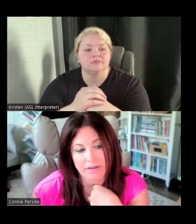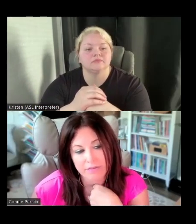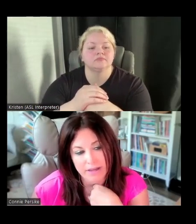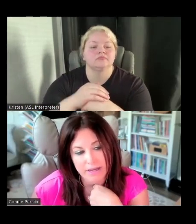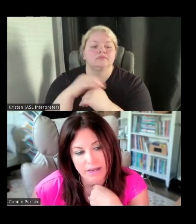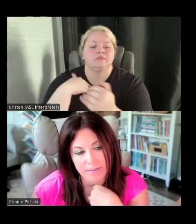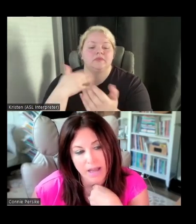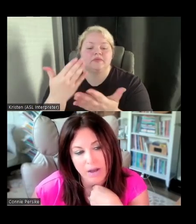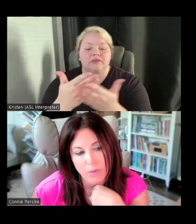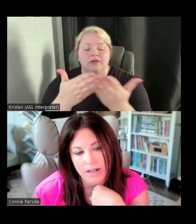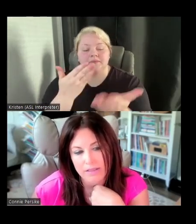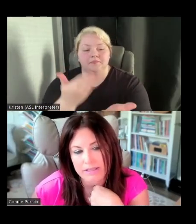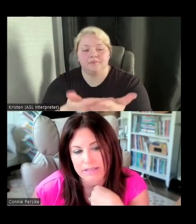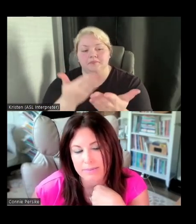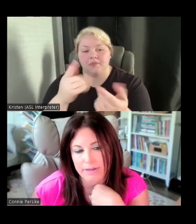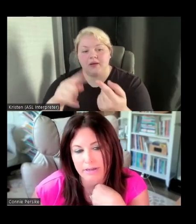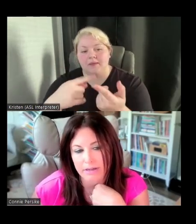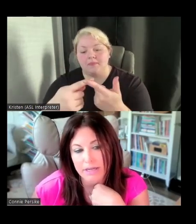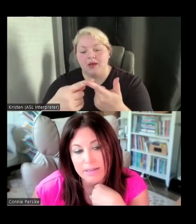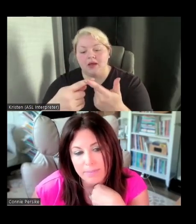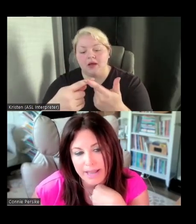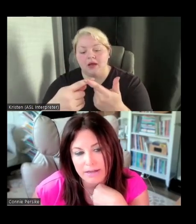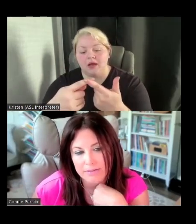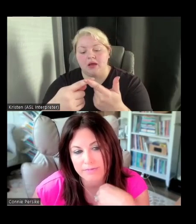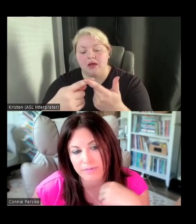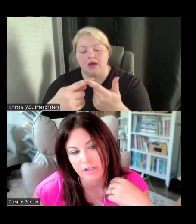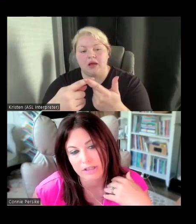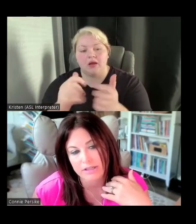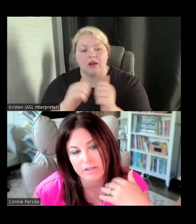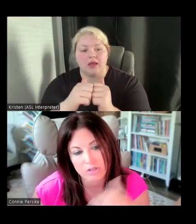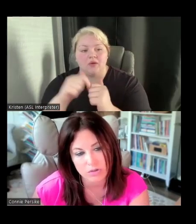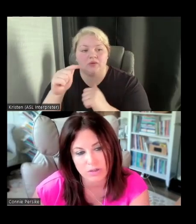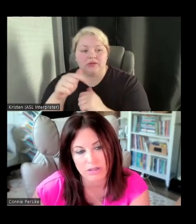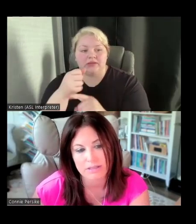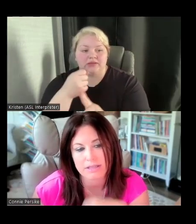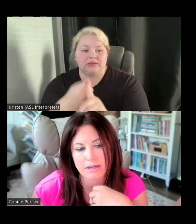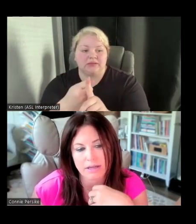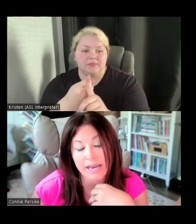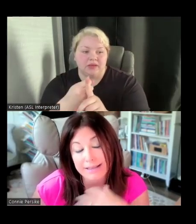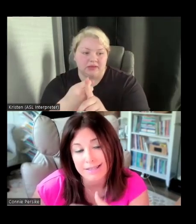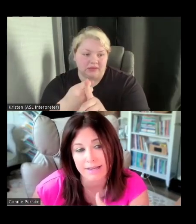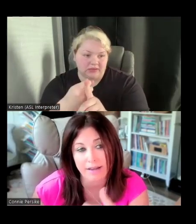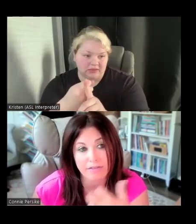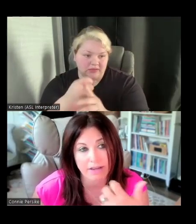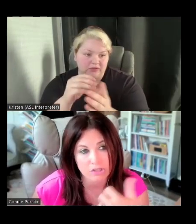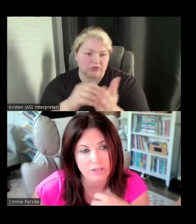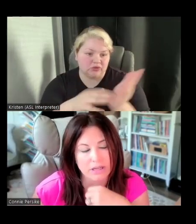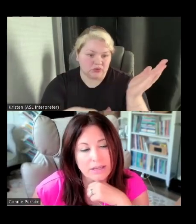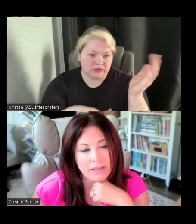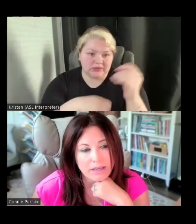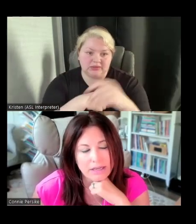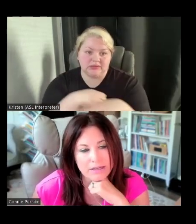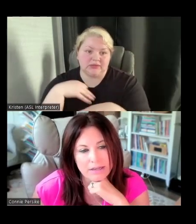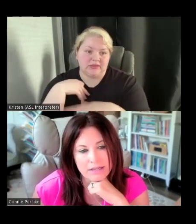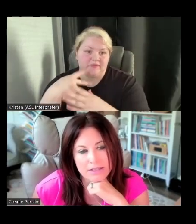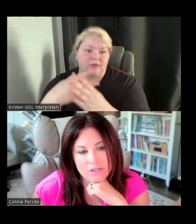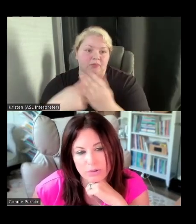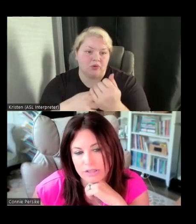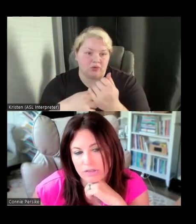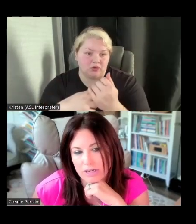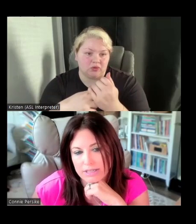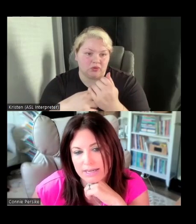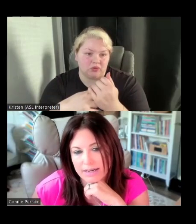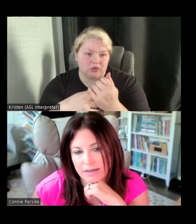of how well this has been impactful to students and staff, actually, in